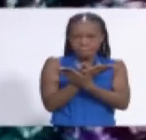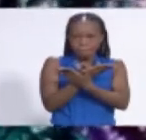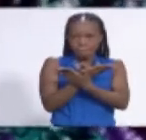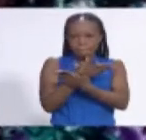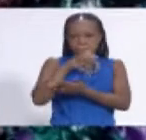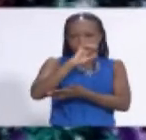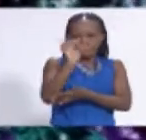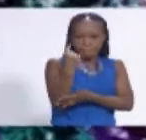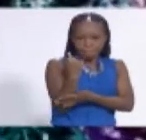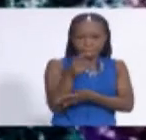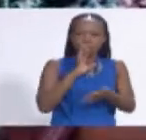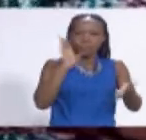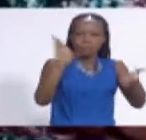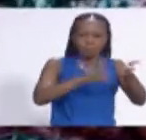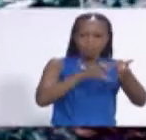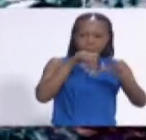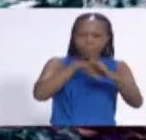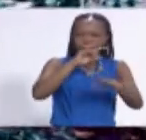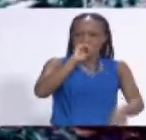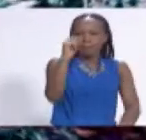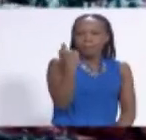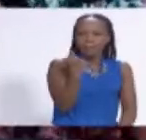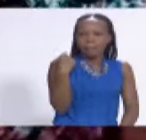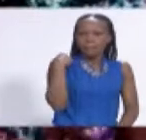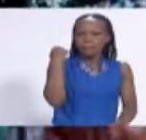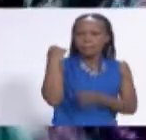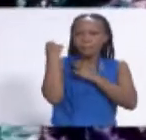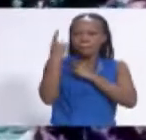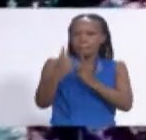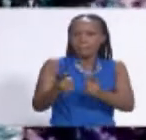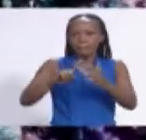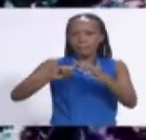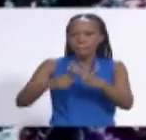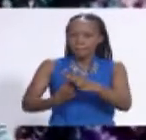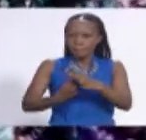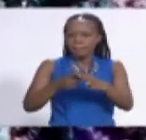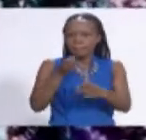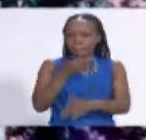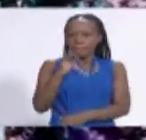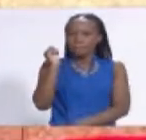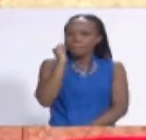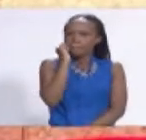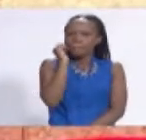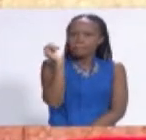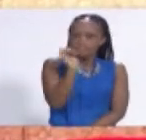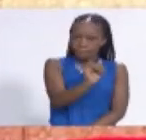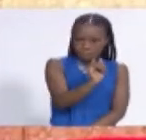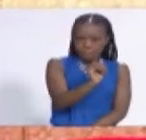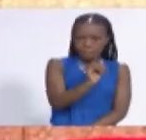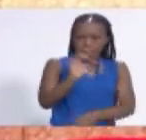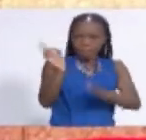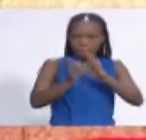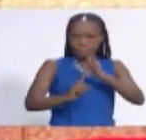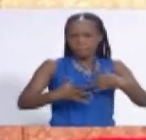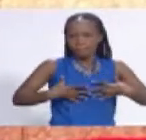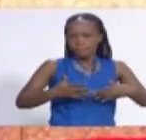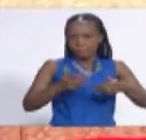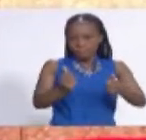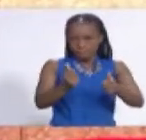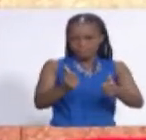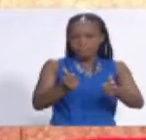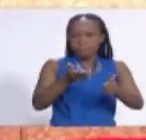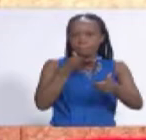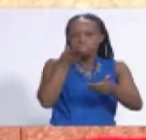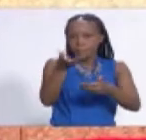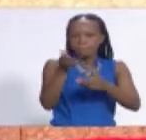the first one to be reported in Kenya since the beginning of the outbreak in China. The Ministry of Health has sent a rapid response